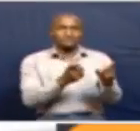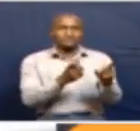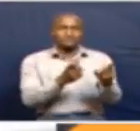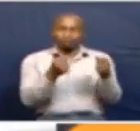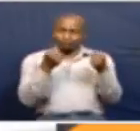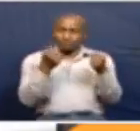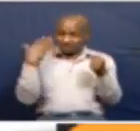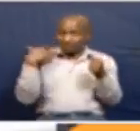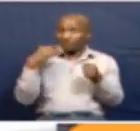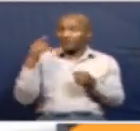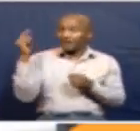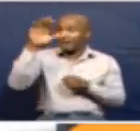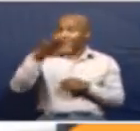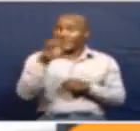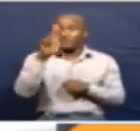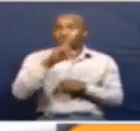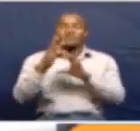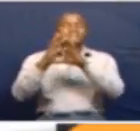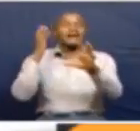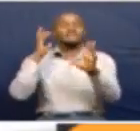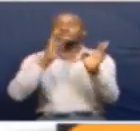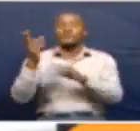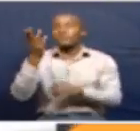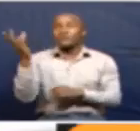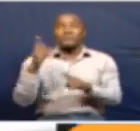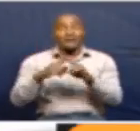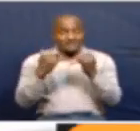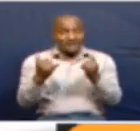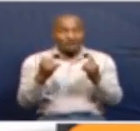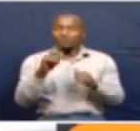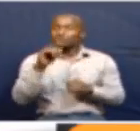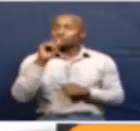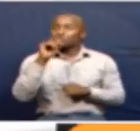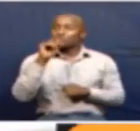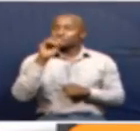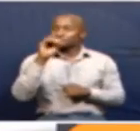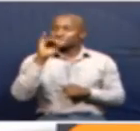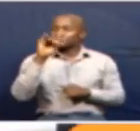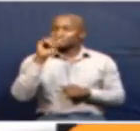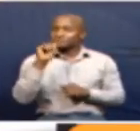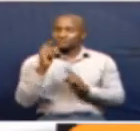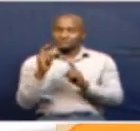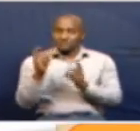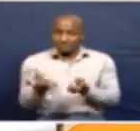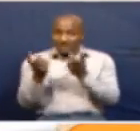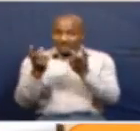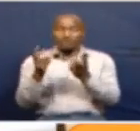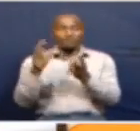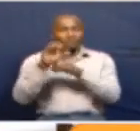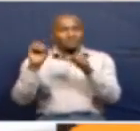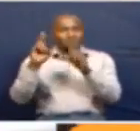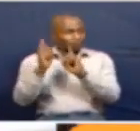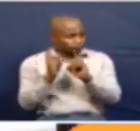public transport. But Mwirigi is now the owner of a Toyota Prado donated by Kenyatta to keep a